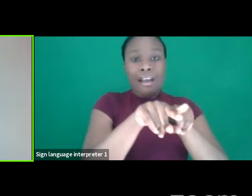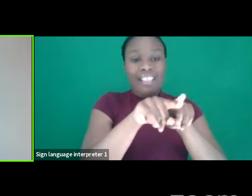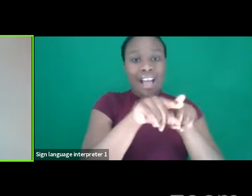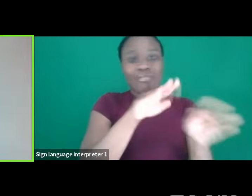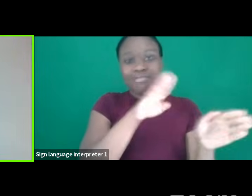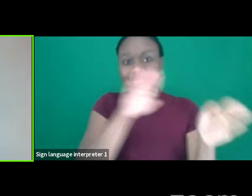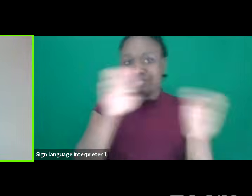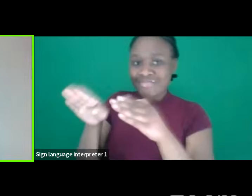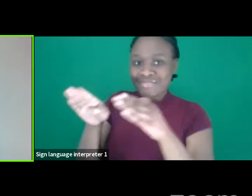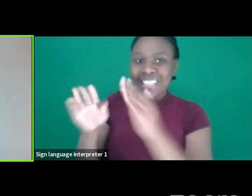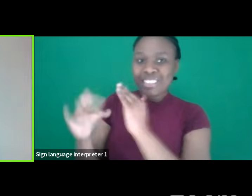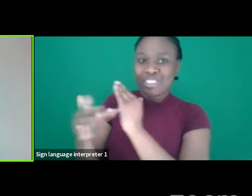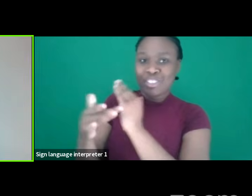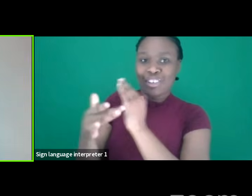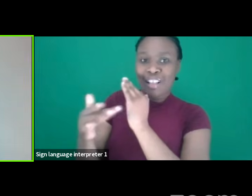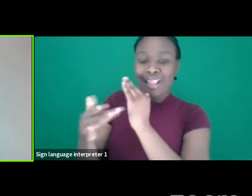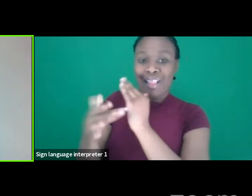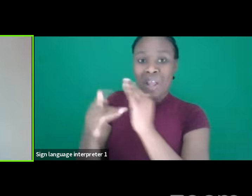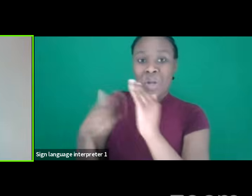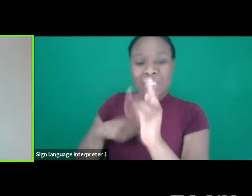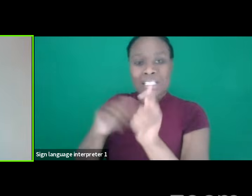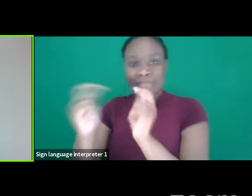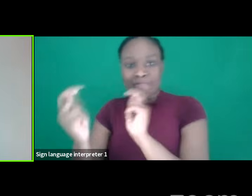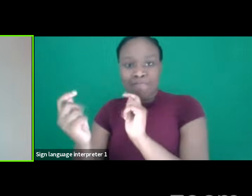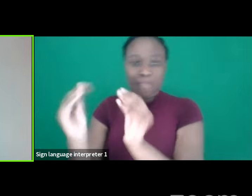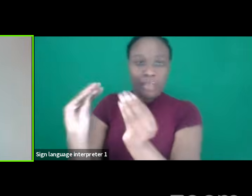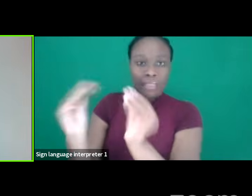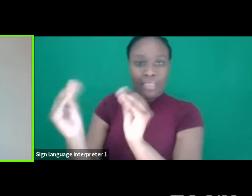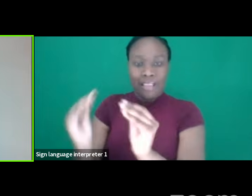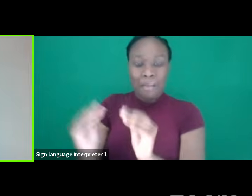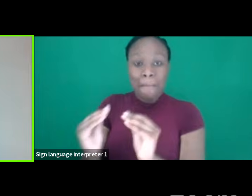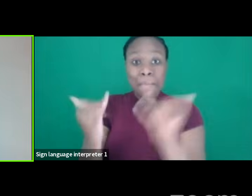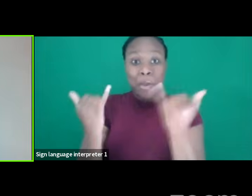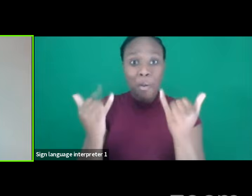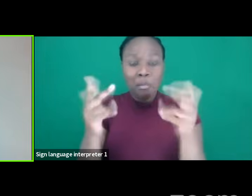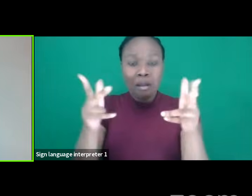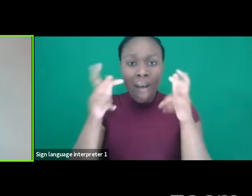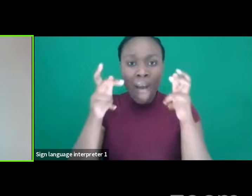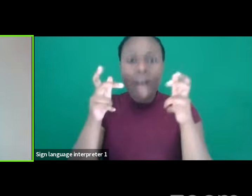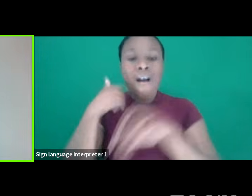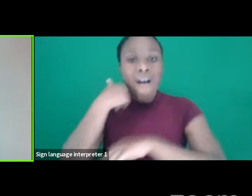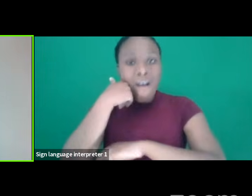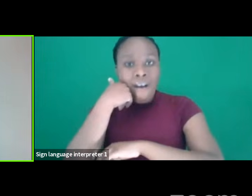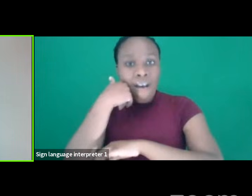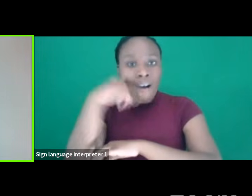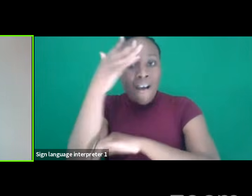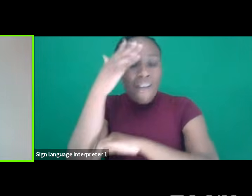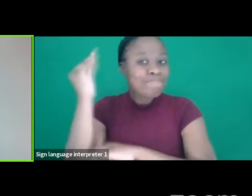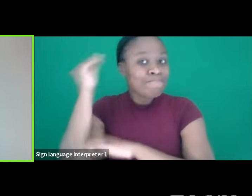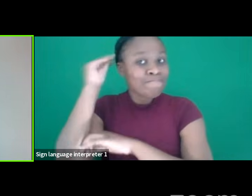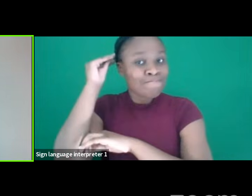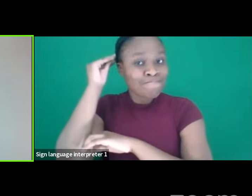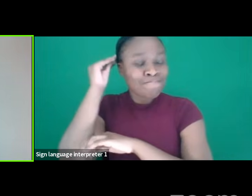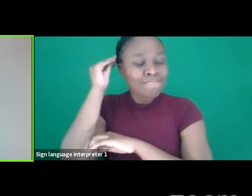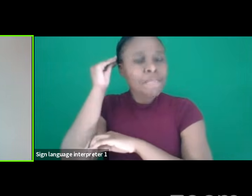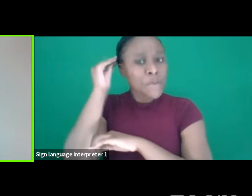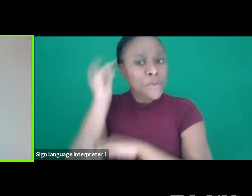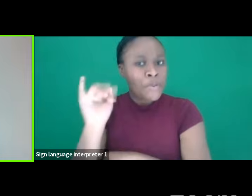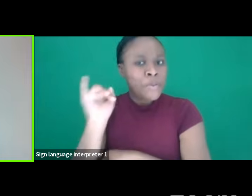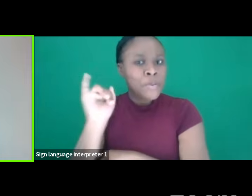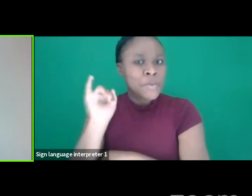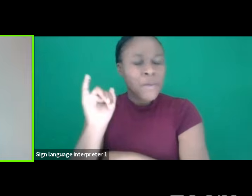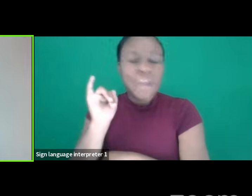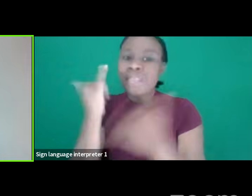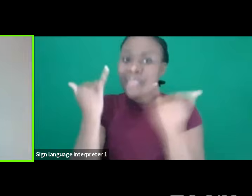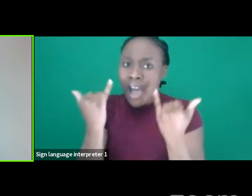we hope that you will take with you this afternoon and this evening and going forward something that will make it